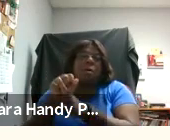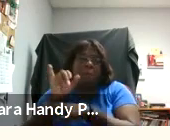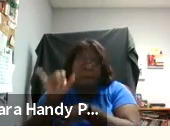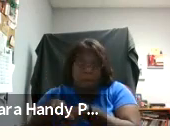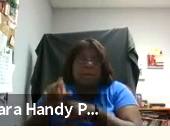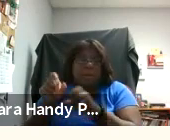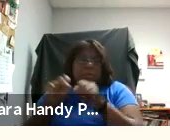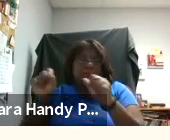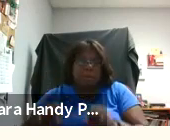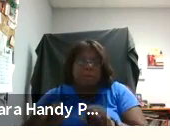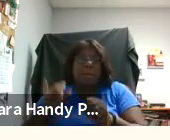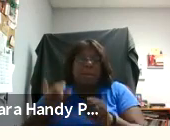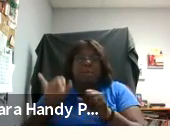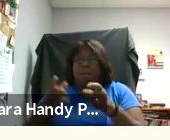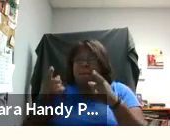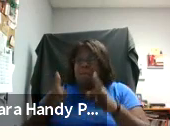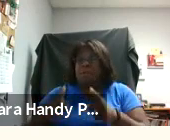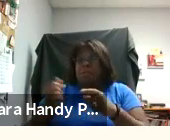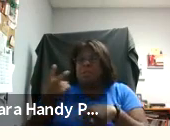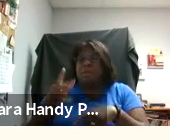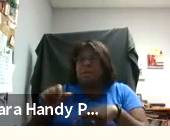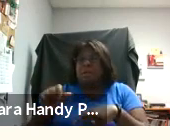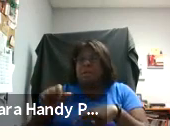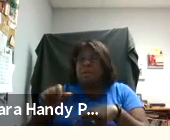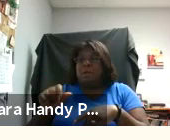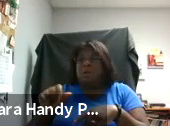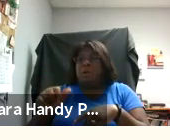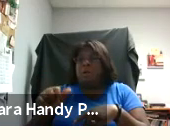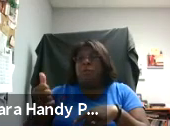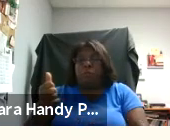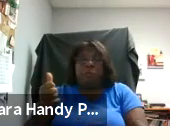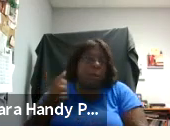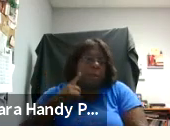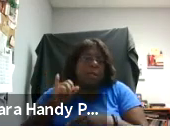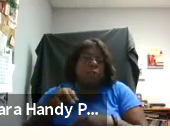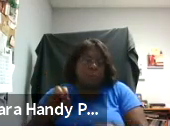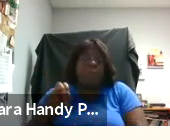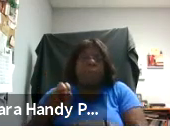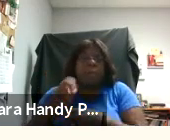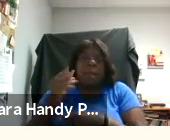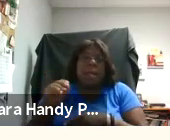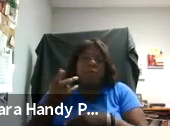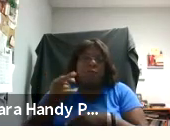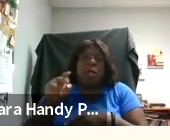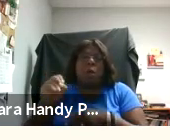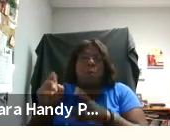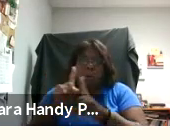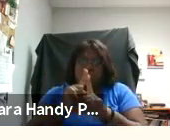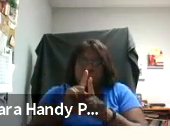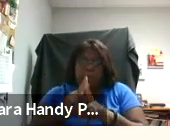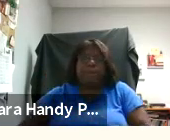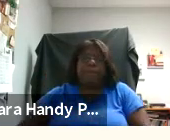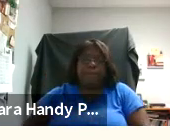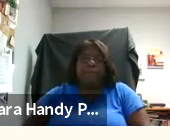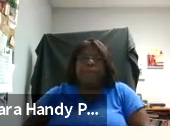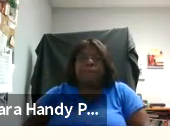system. And that happened to a couple of providers. I believe it happened to Henrico as well.